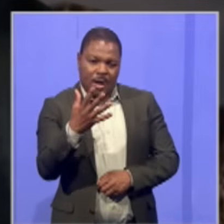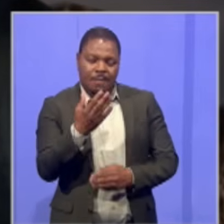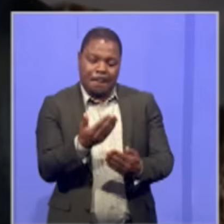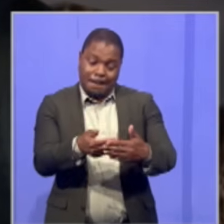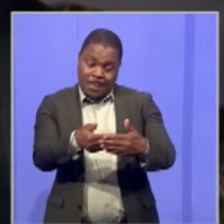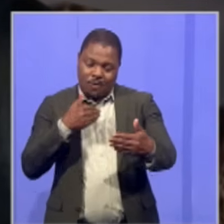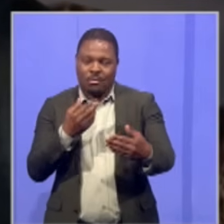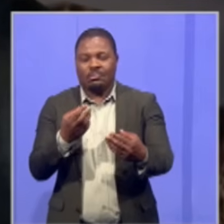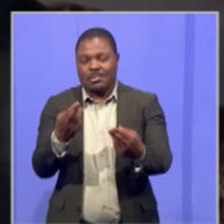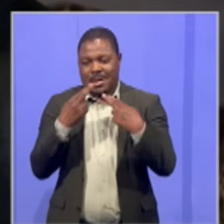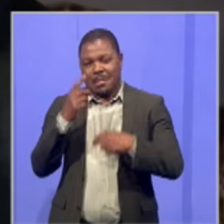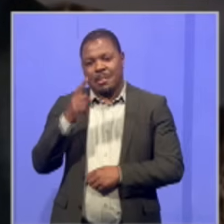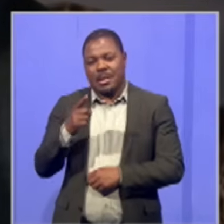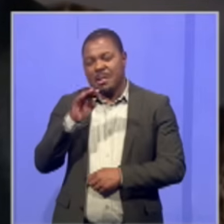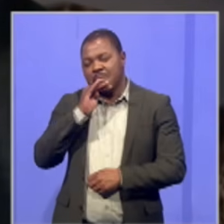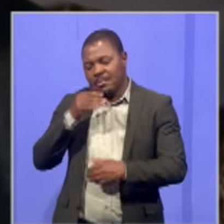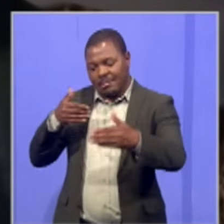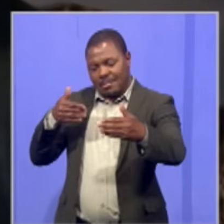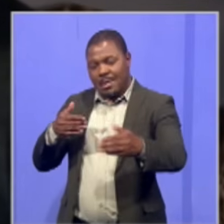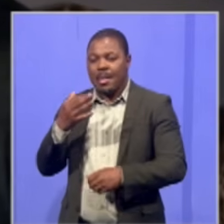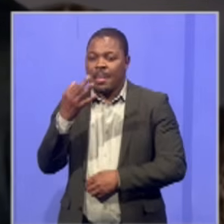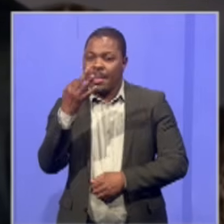2025. So they've got about 3 months